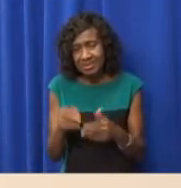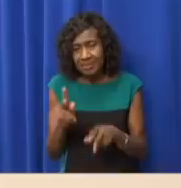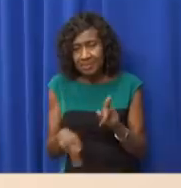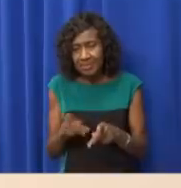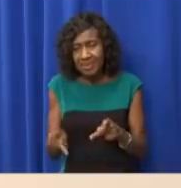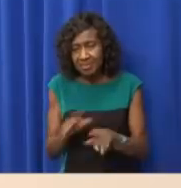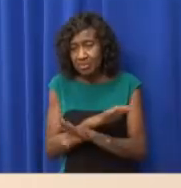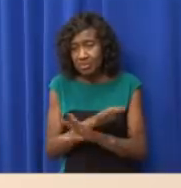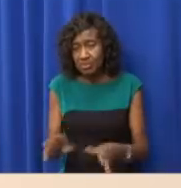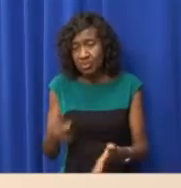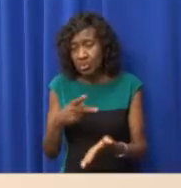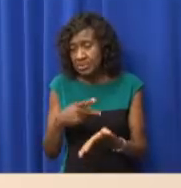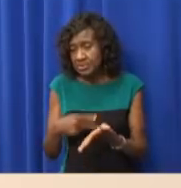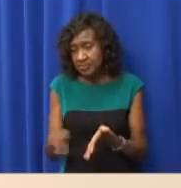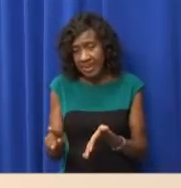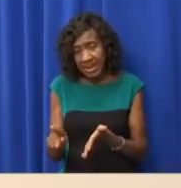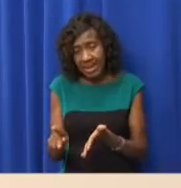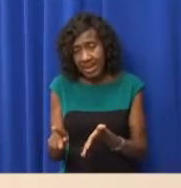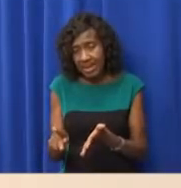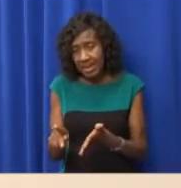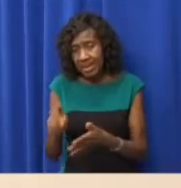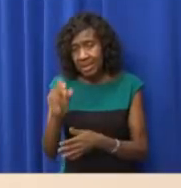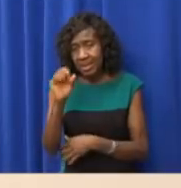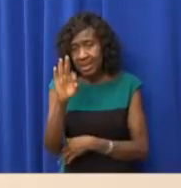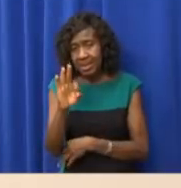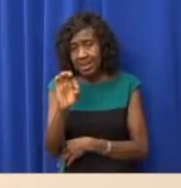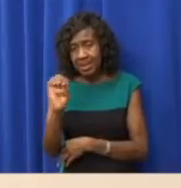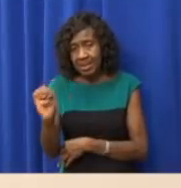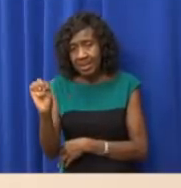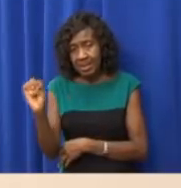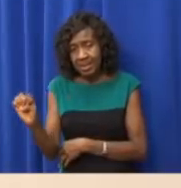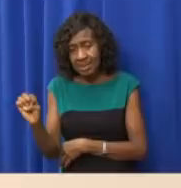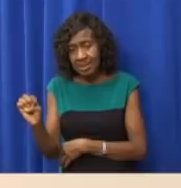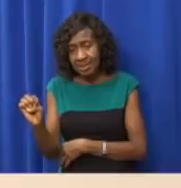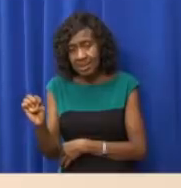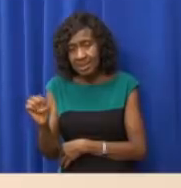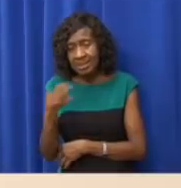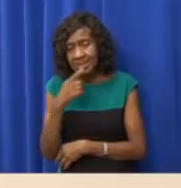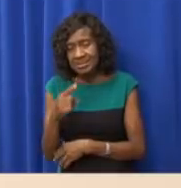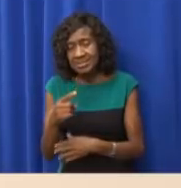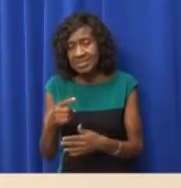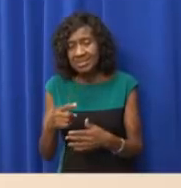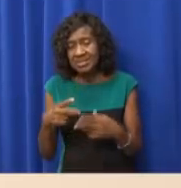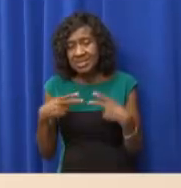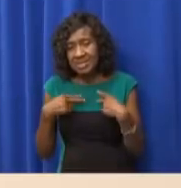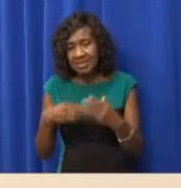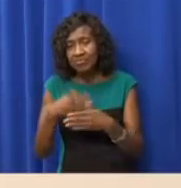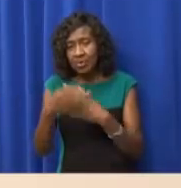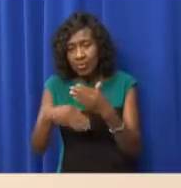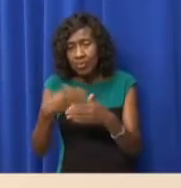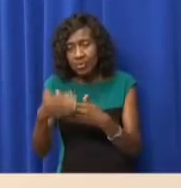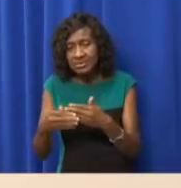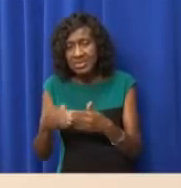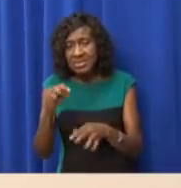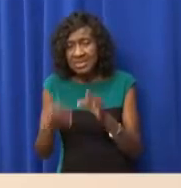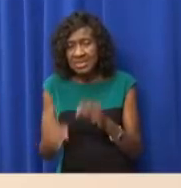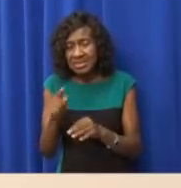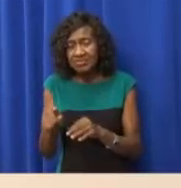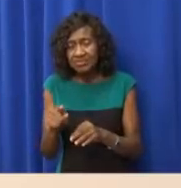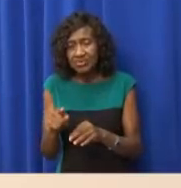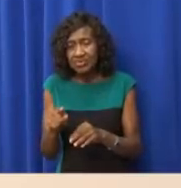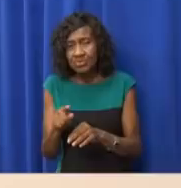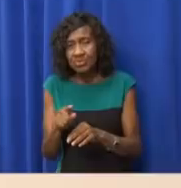years. So we're having to process and deal with all of those as well. If you haven't paid your PR fees,